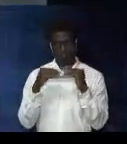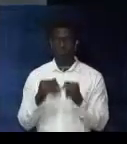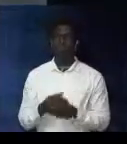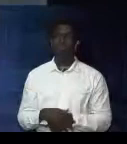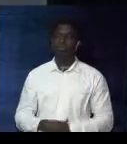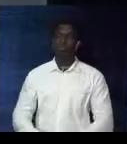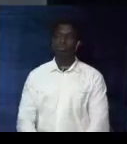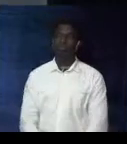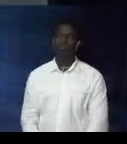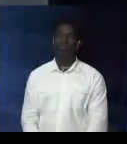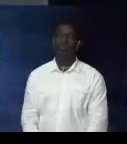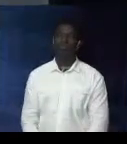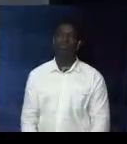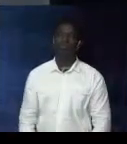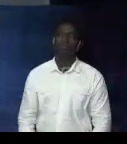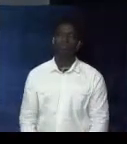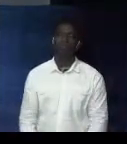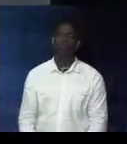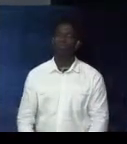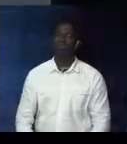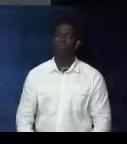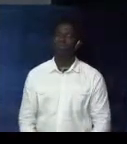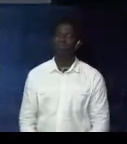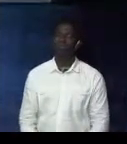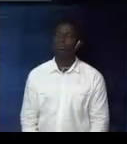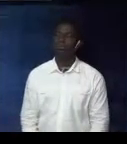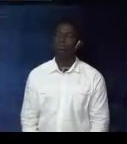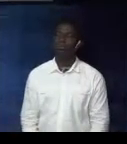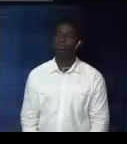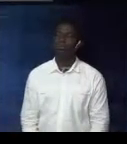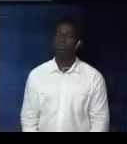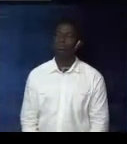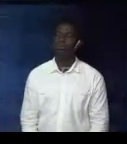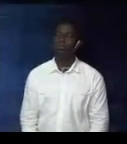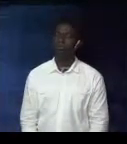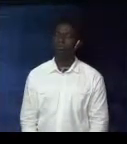I found one, so I'll just label it for you.